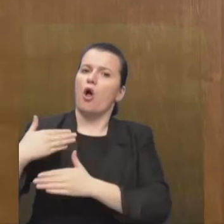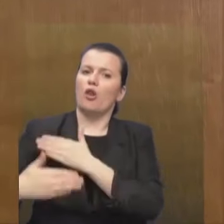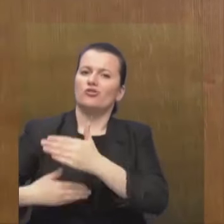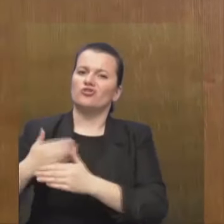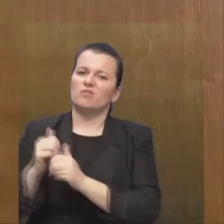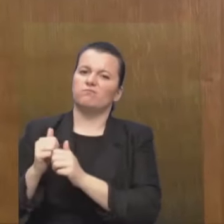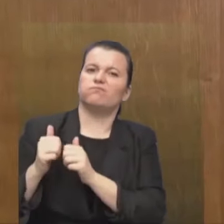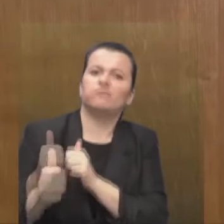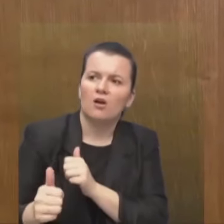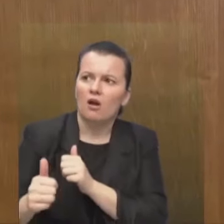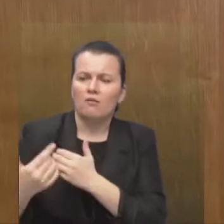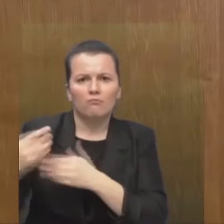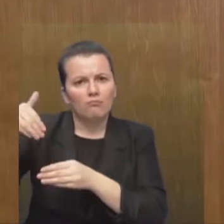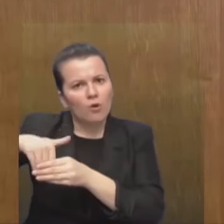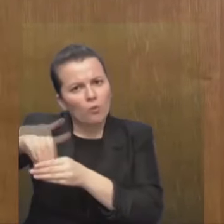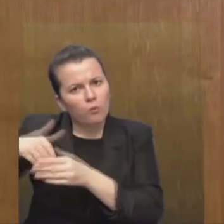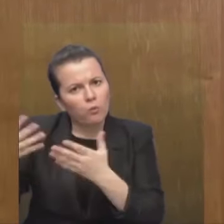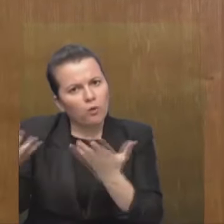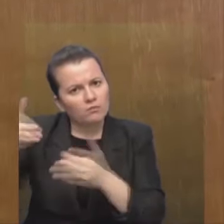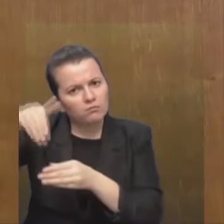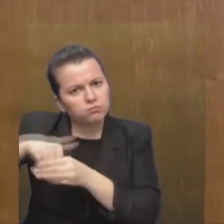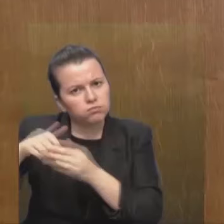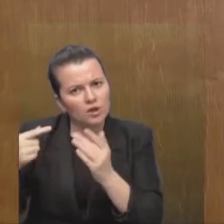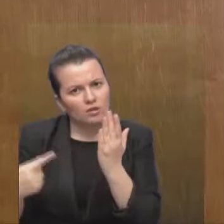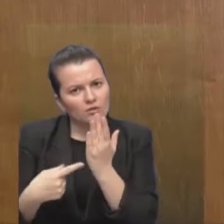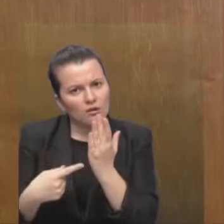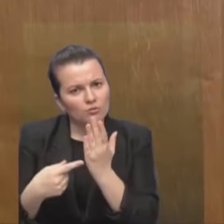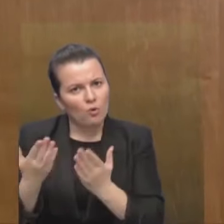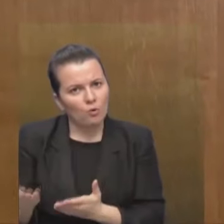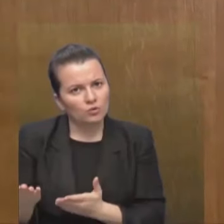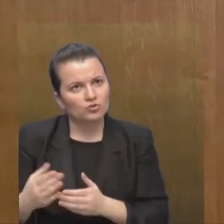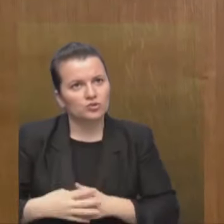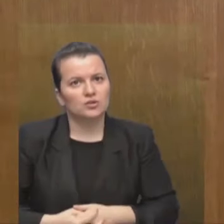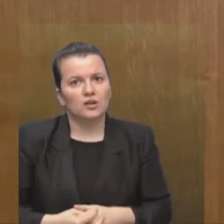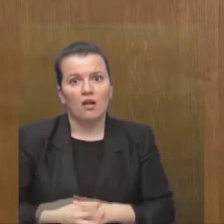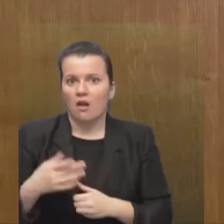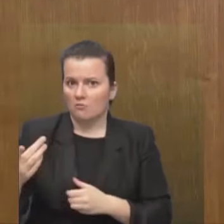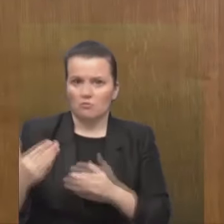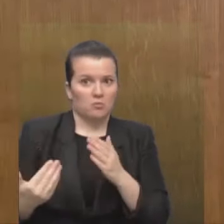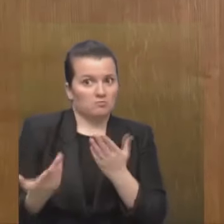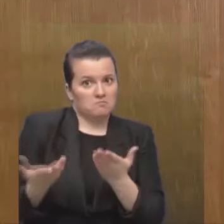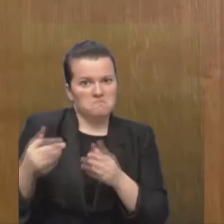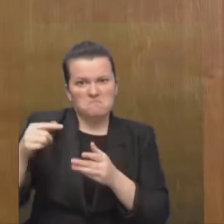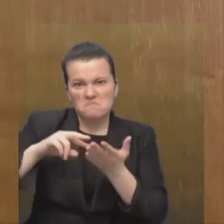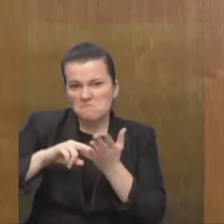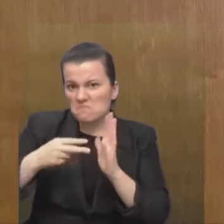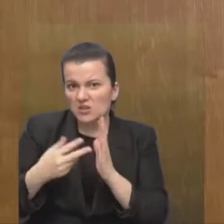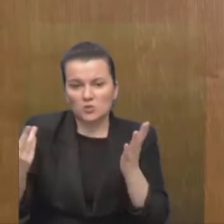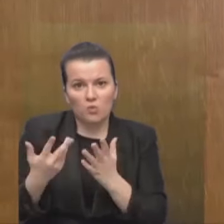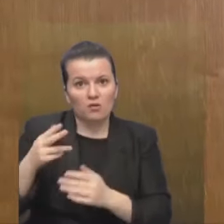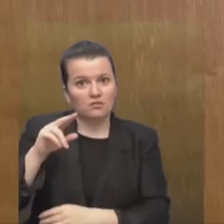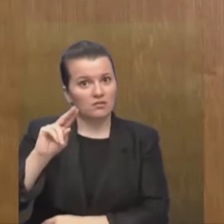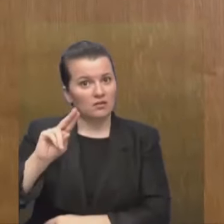advantages vis-a-vis traditional or hybrid solutions, or indeed PHEV, or